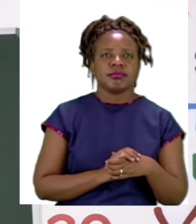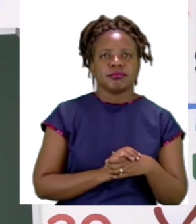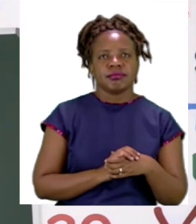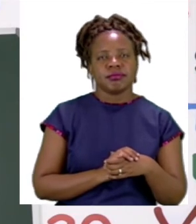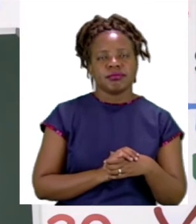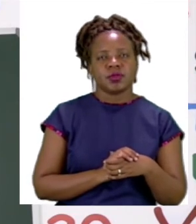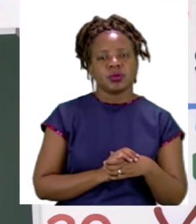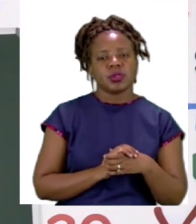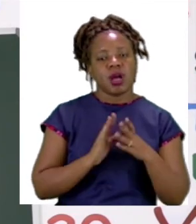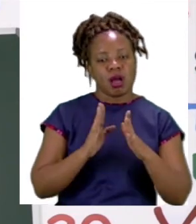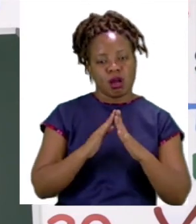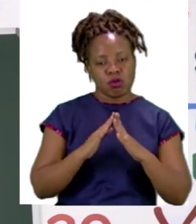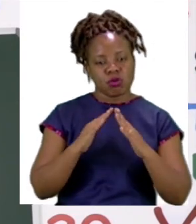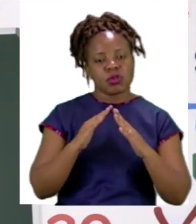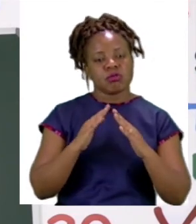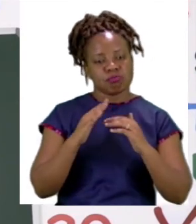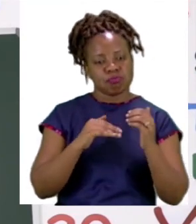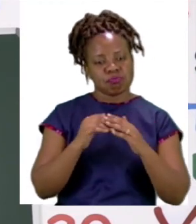word bricks.